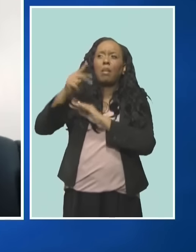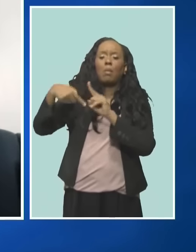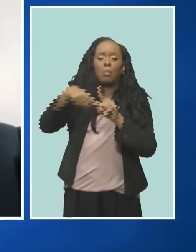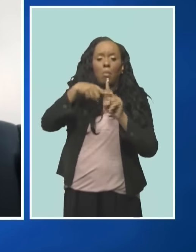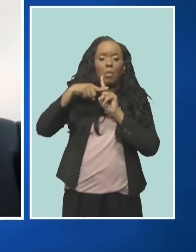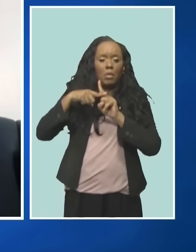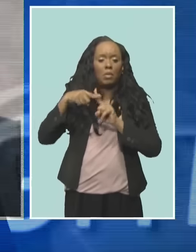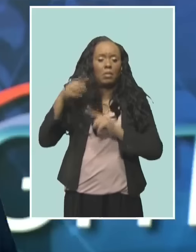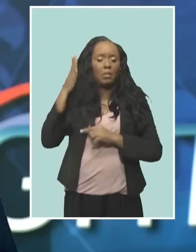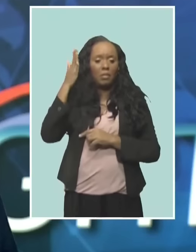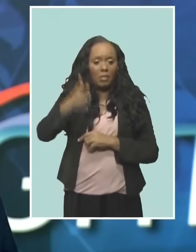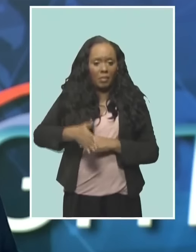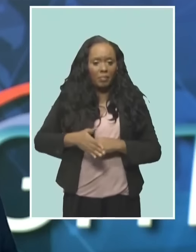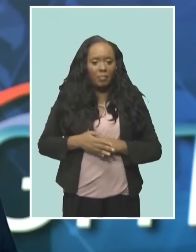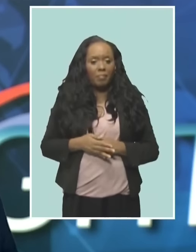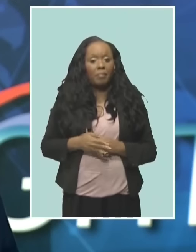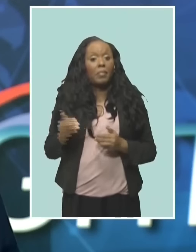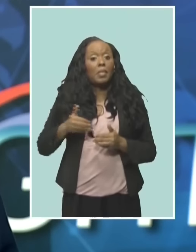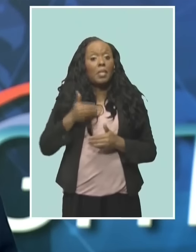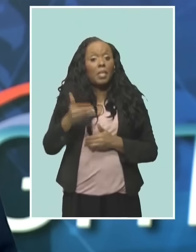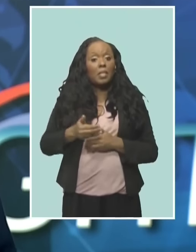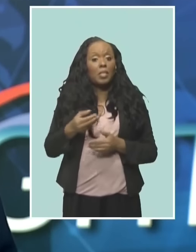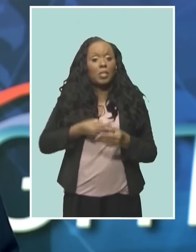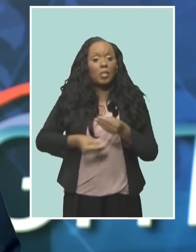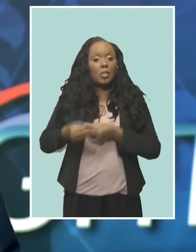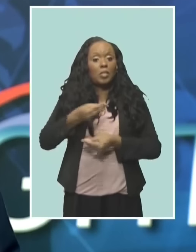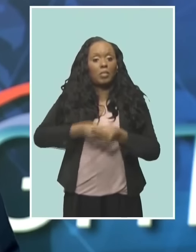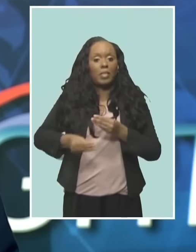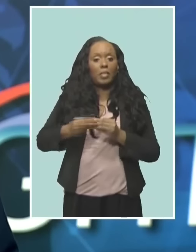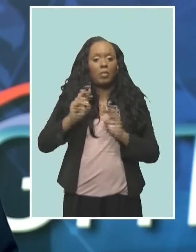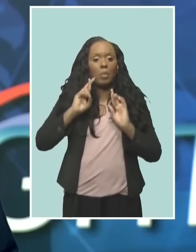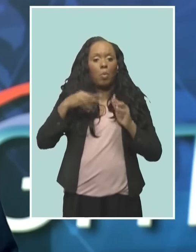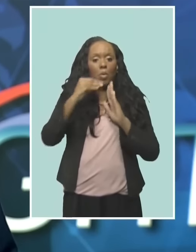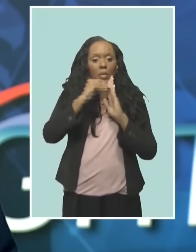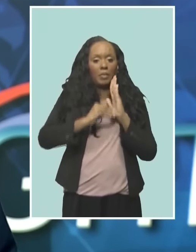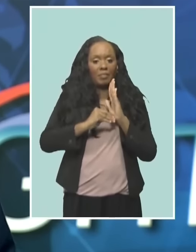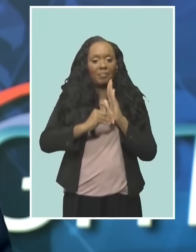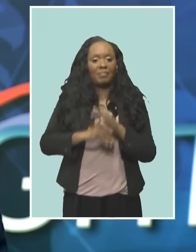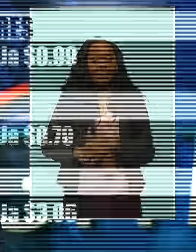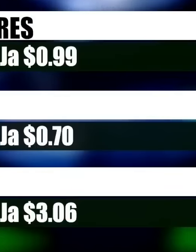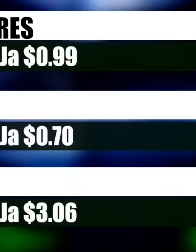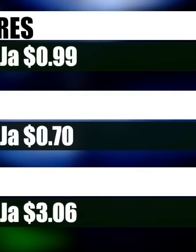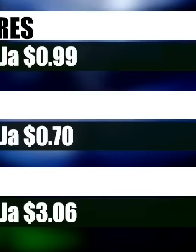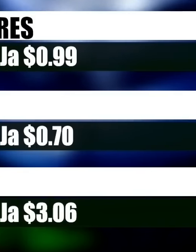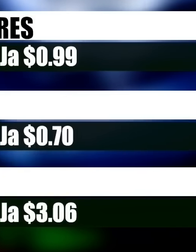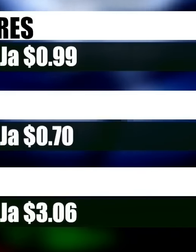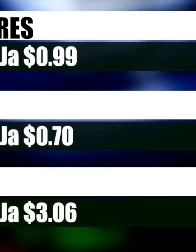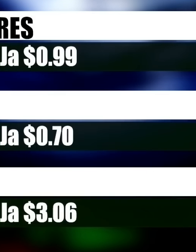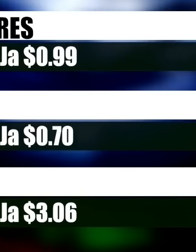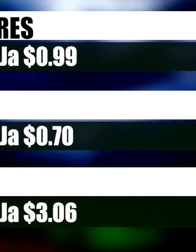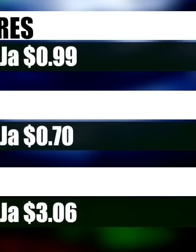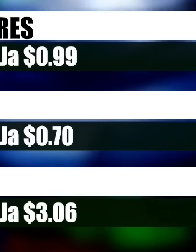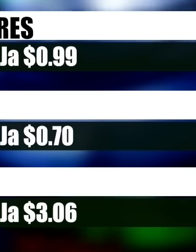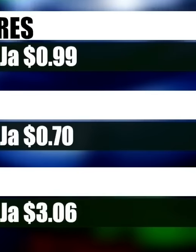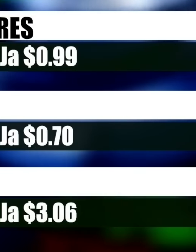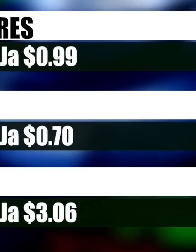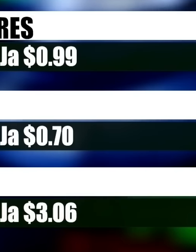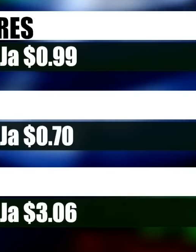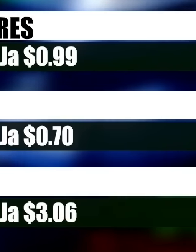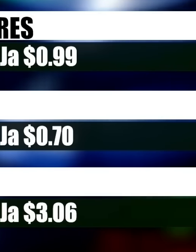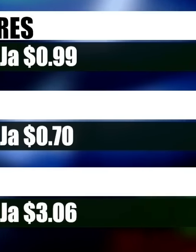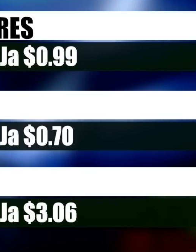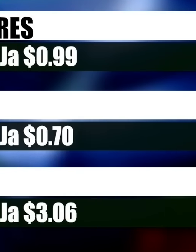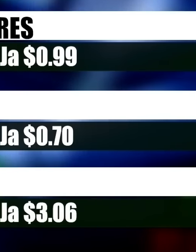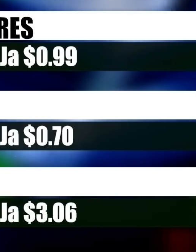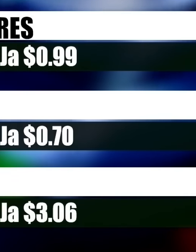future. Time now for tonight's trading report. In Jamaica, Victon Wind Farm